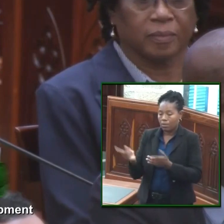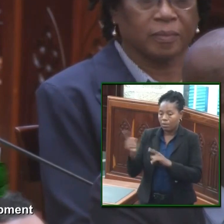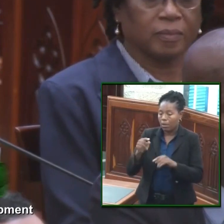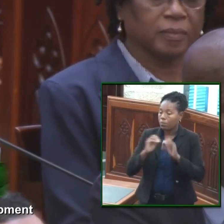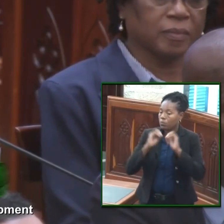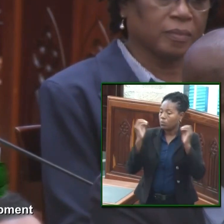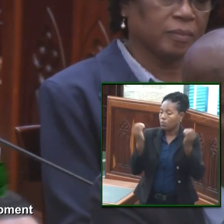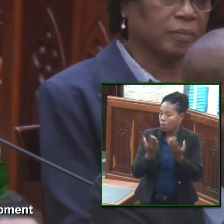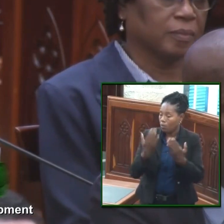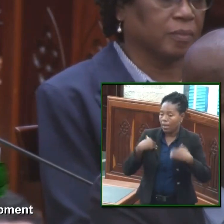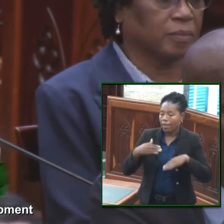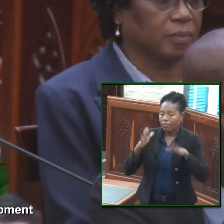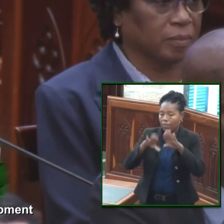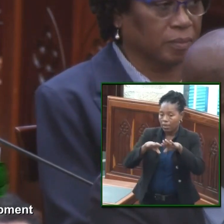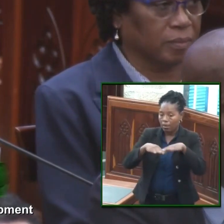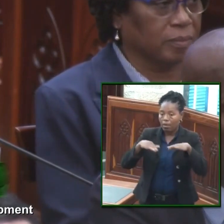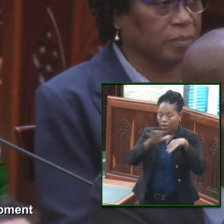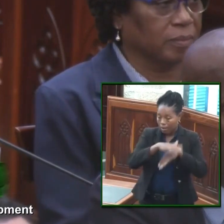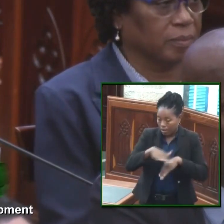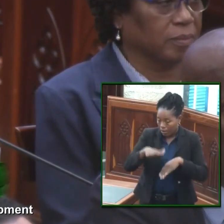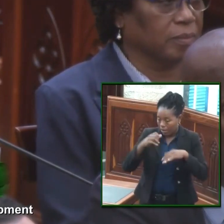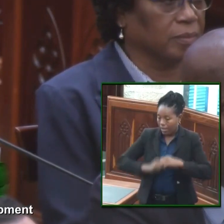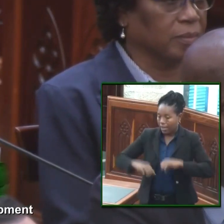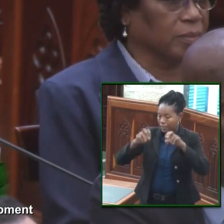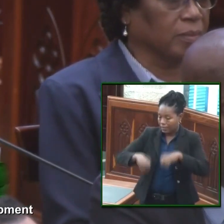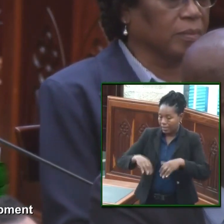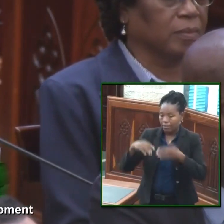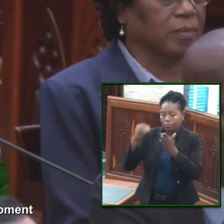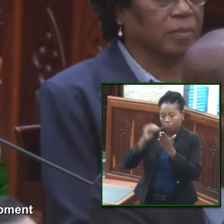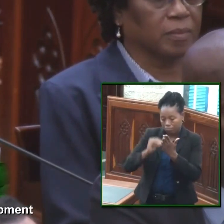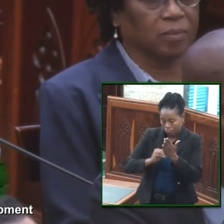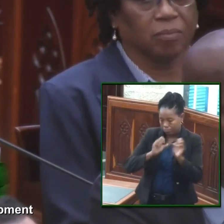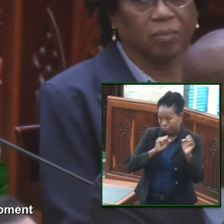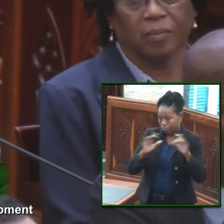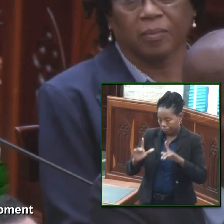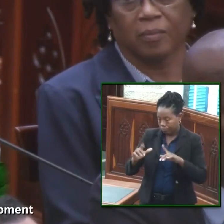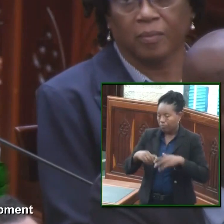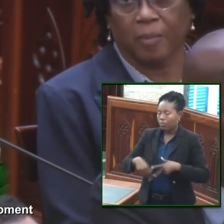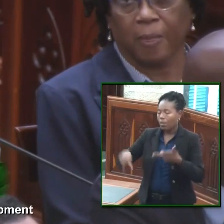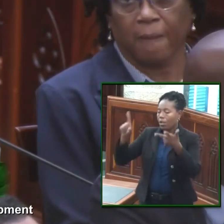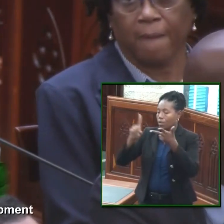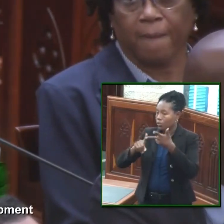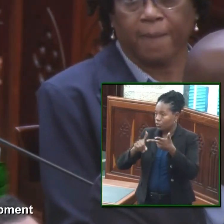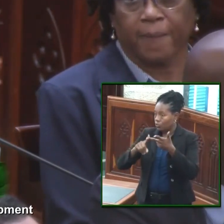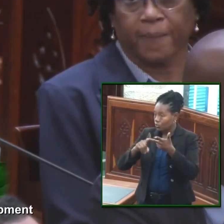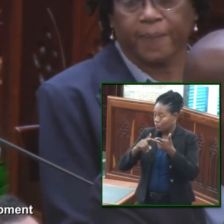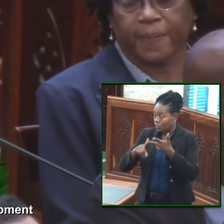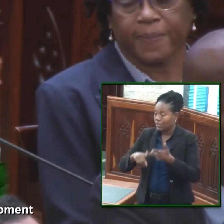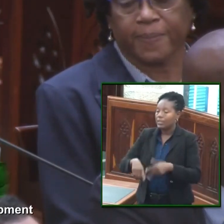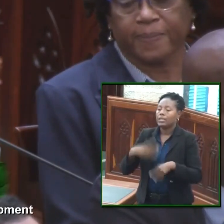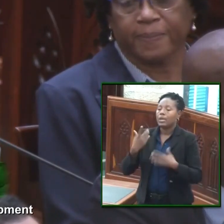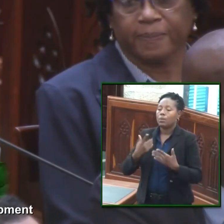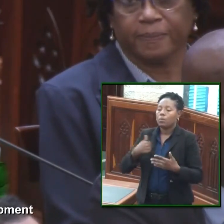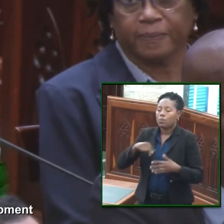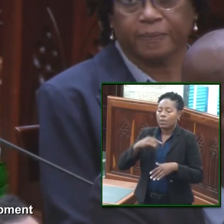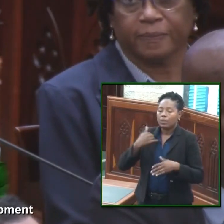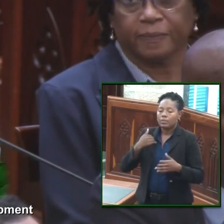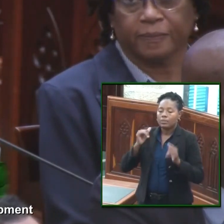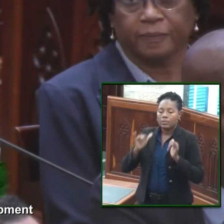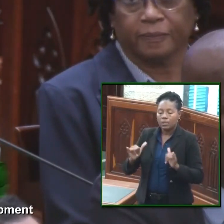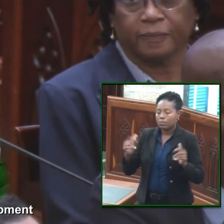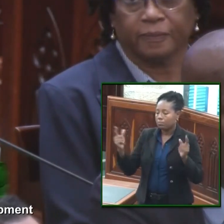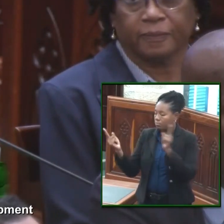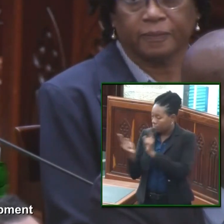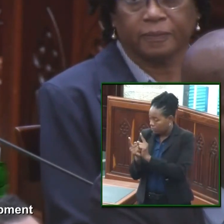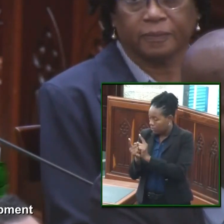they can actually fill out the form at the office. 3, to ensure that we still have personal contact with those clients, we